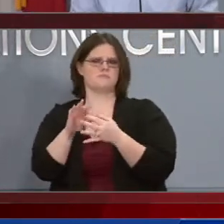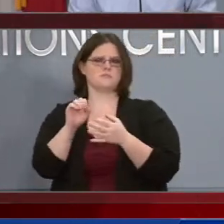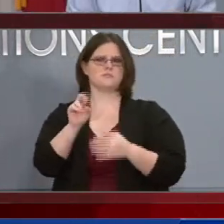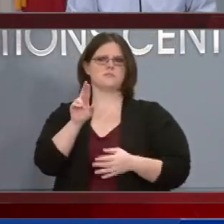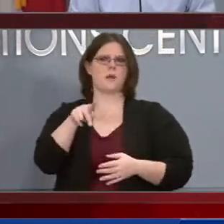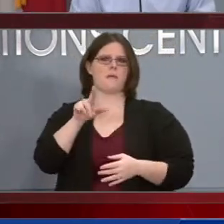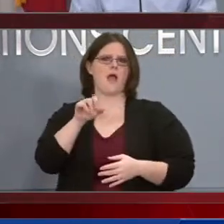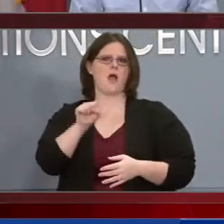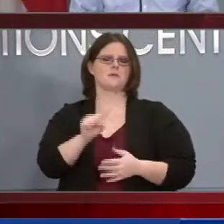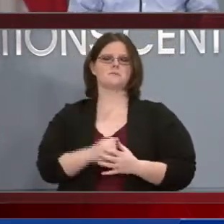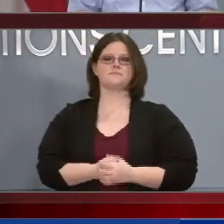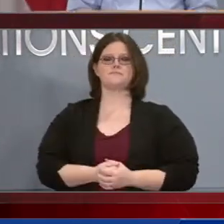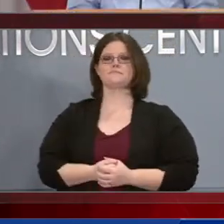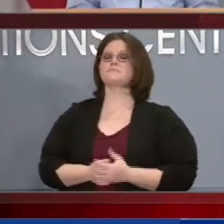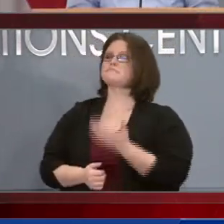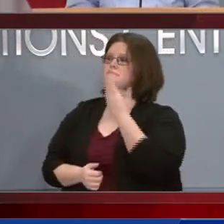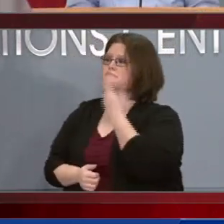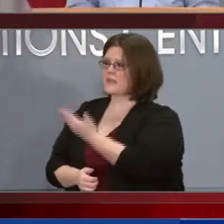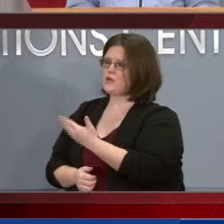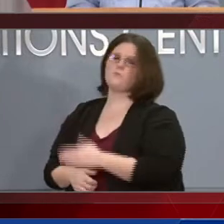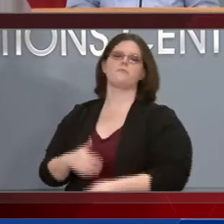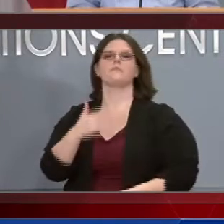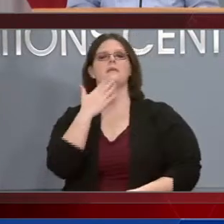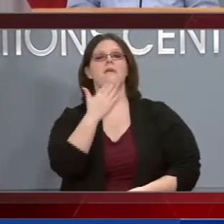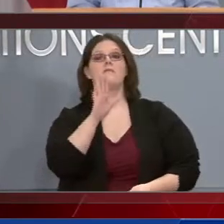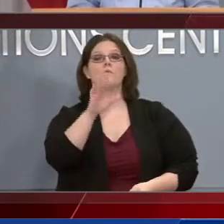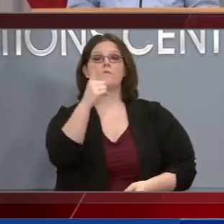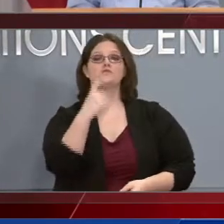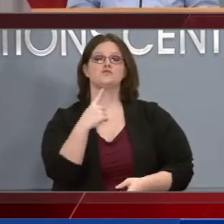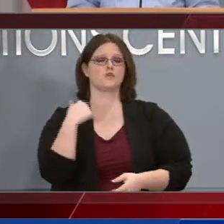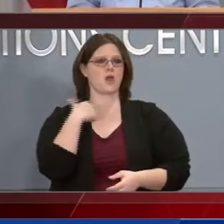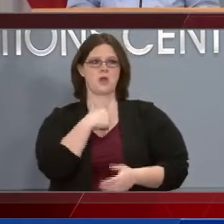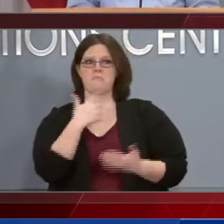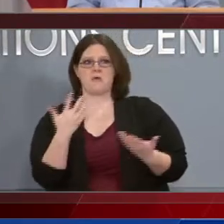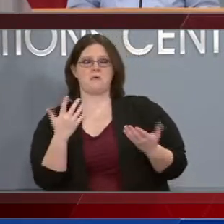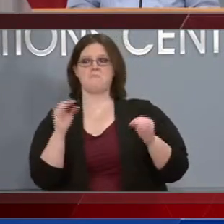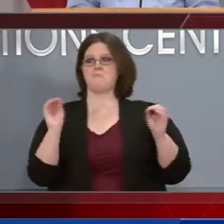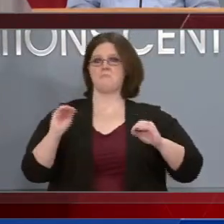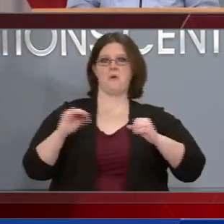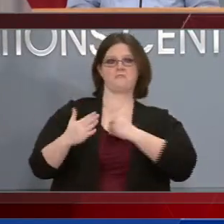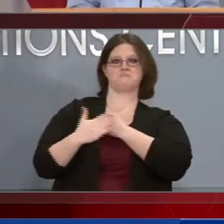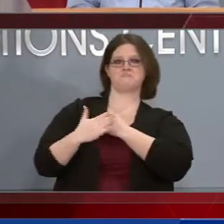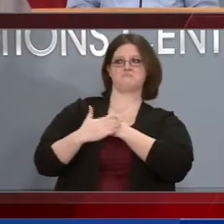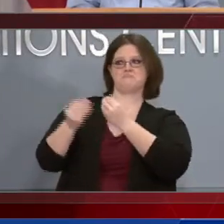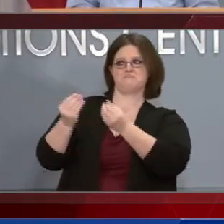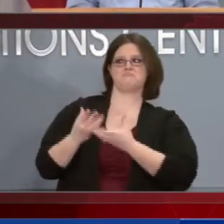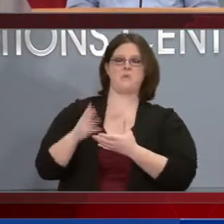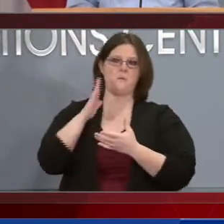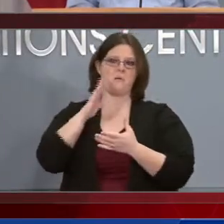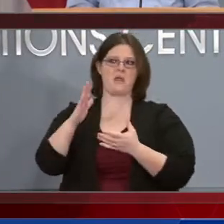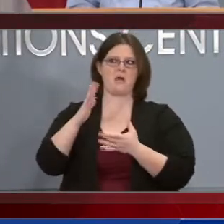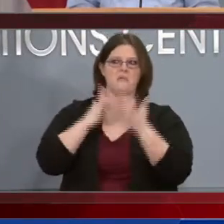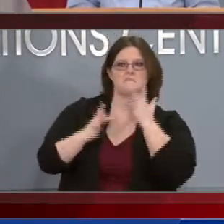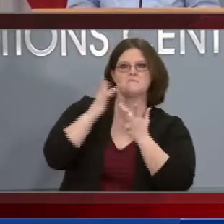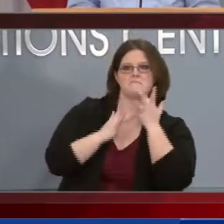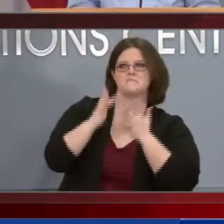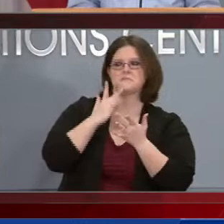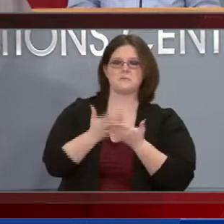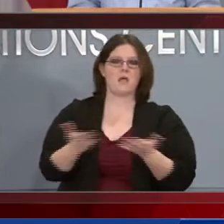Thank you, Governor. Thank you for the question. We don't have any indication that there are challenges in addition to what we've already seen of